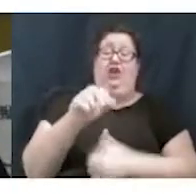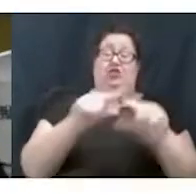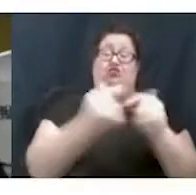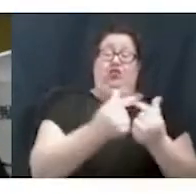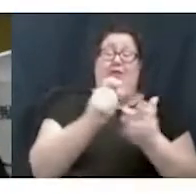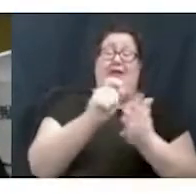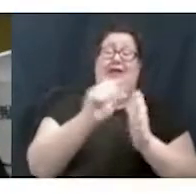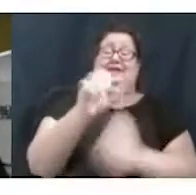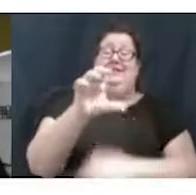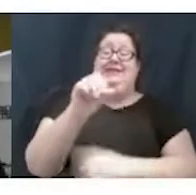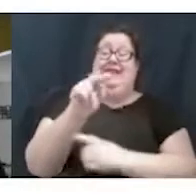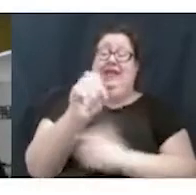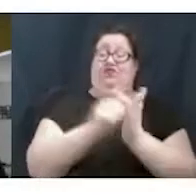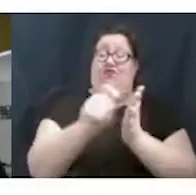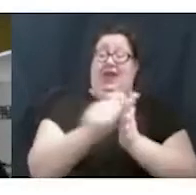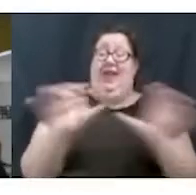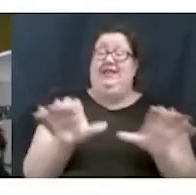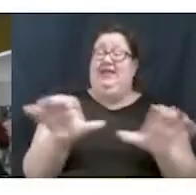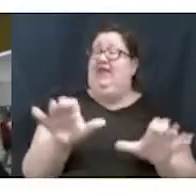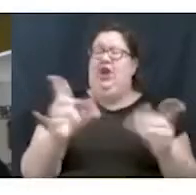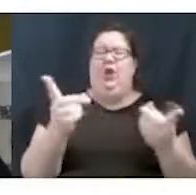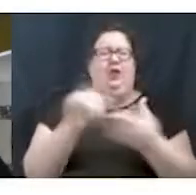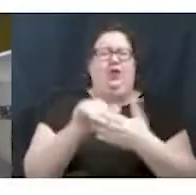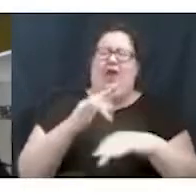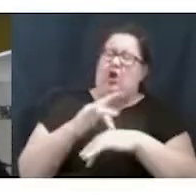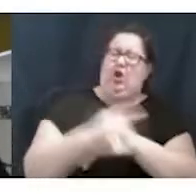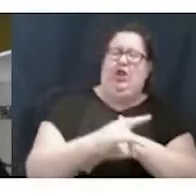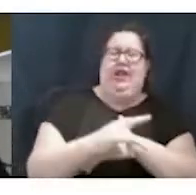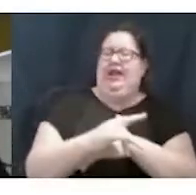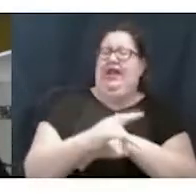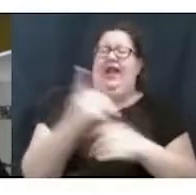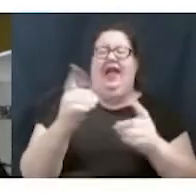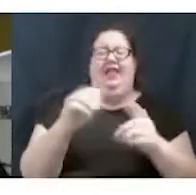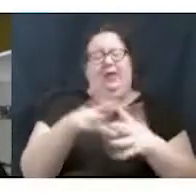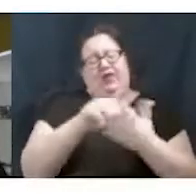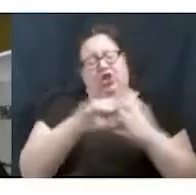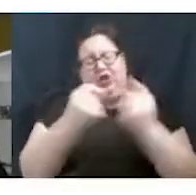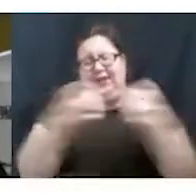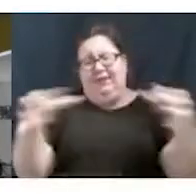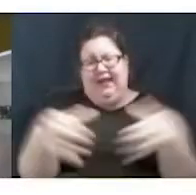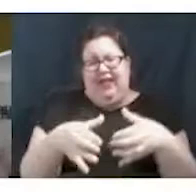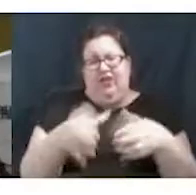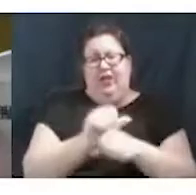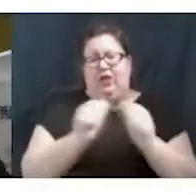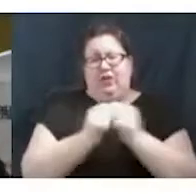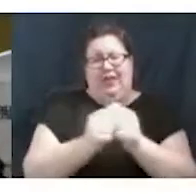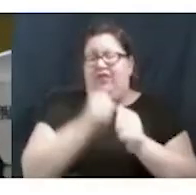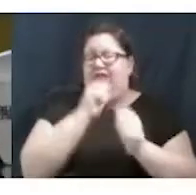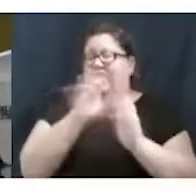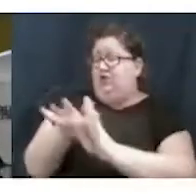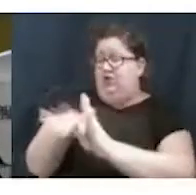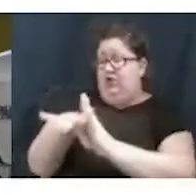We do that early on. It gets the learning teams together. They work collaboratively. They don't shoot the scene, but they do present